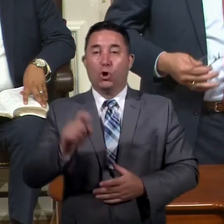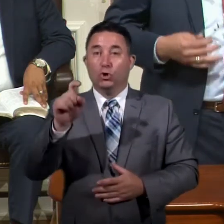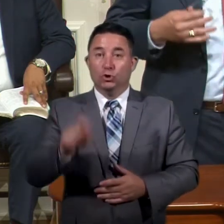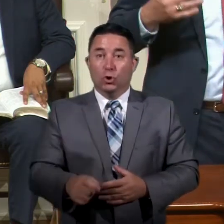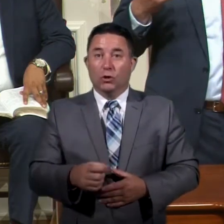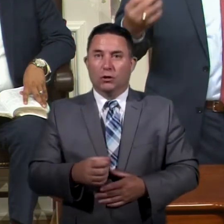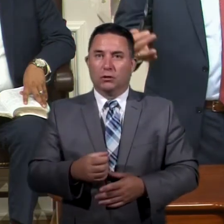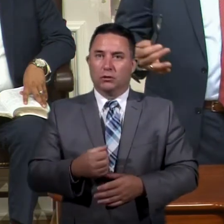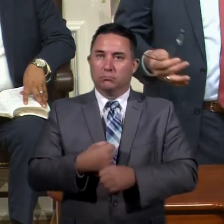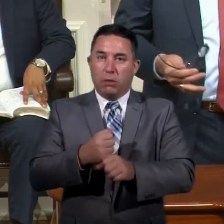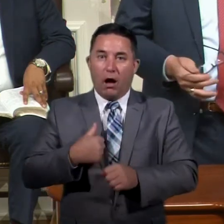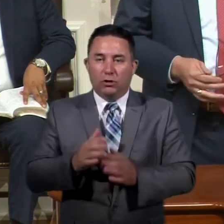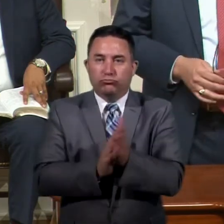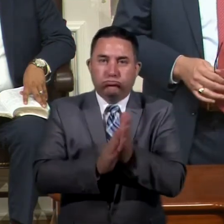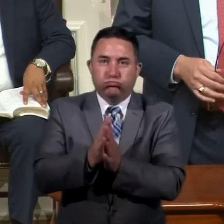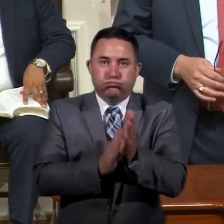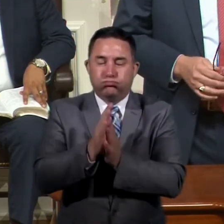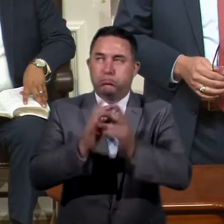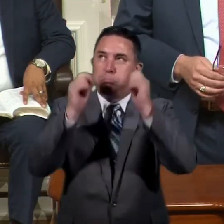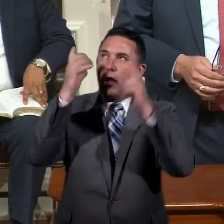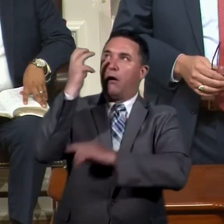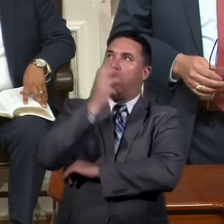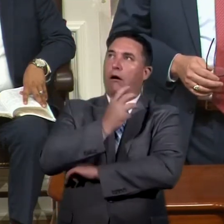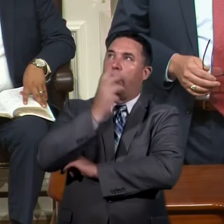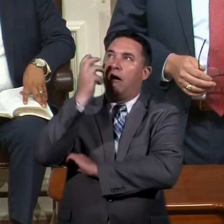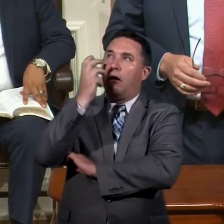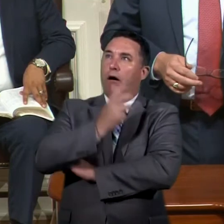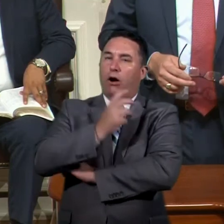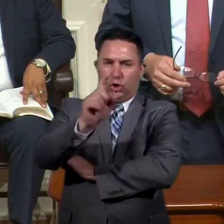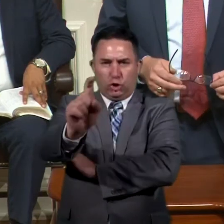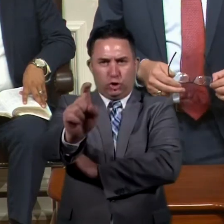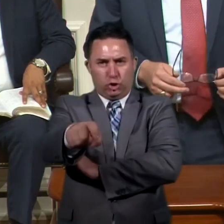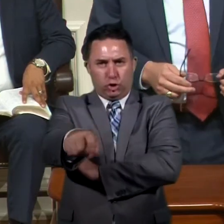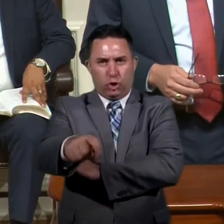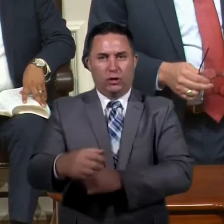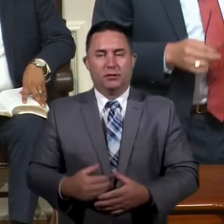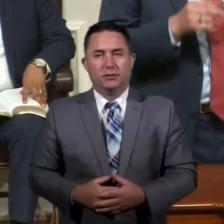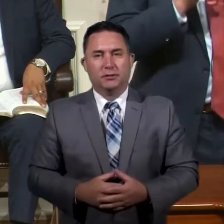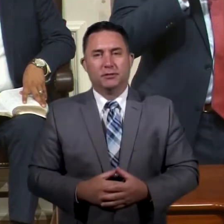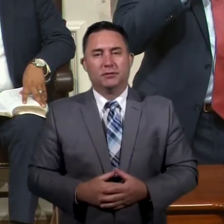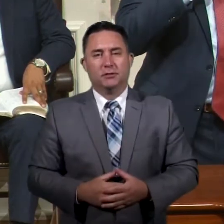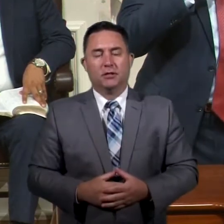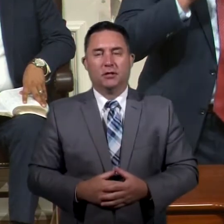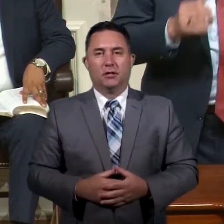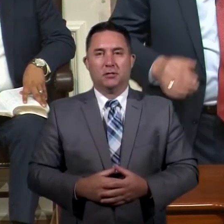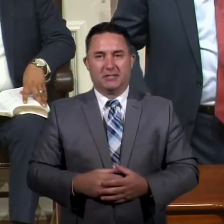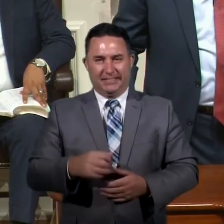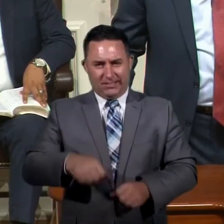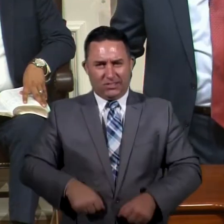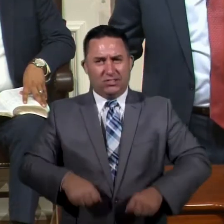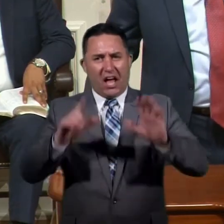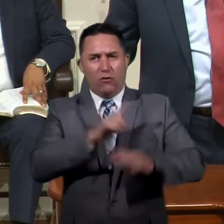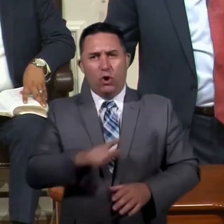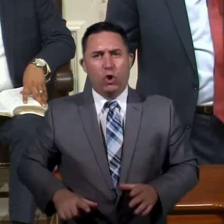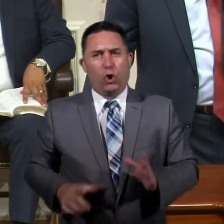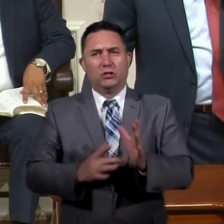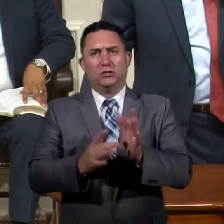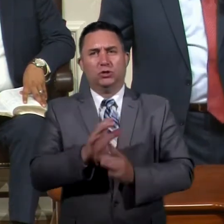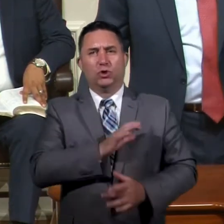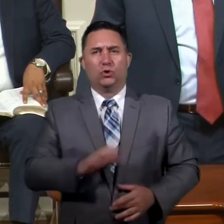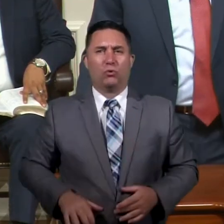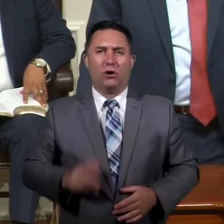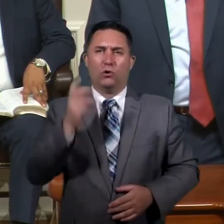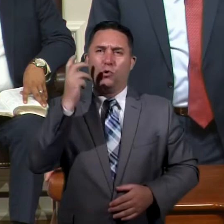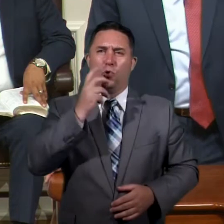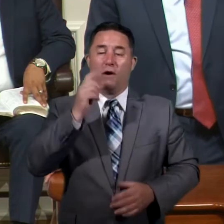cause us to be amazed. Debe de causarnos a estar maravillados. We see the sacrifice of the Lord. Vemos Jesus sus sacrificios Christ. Del